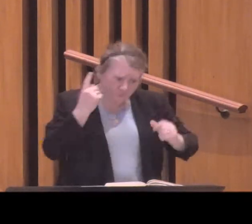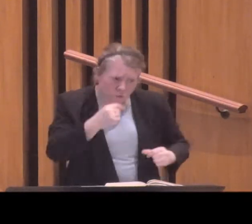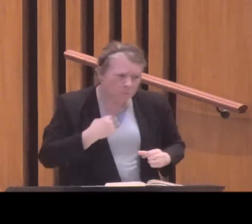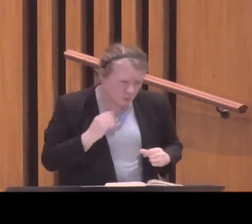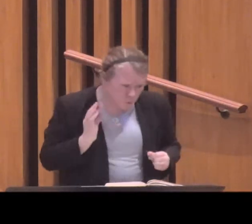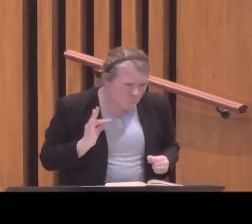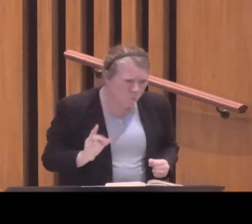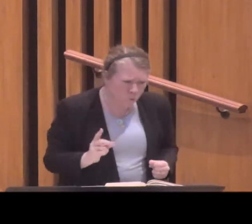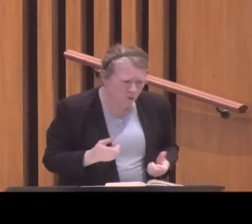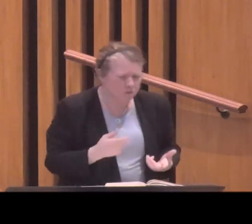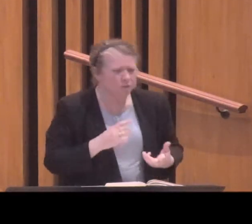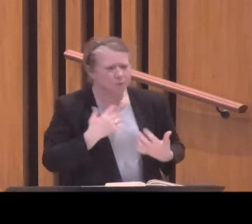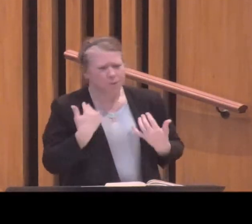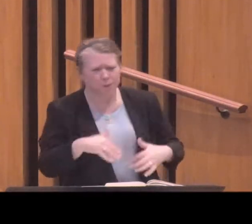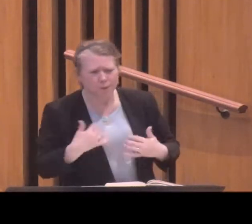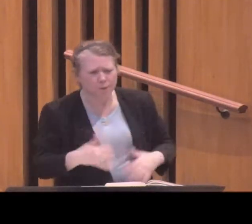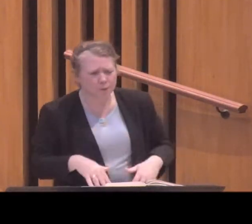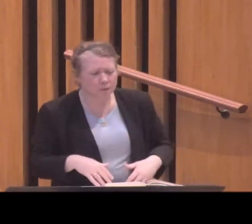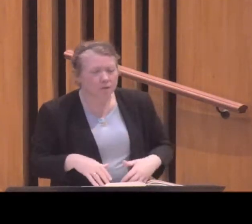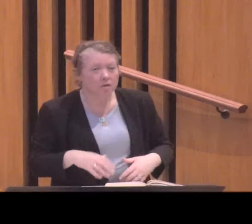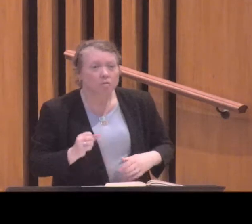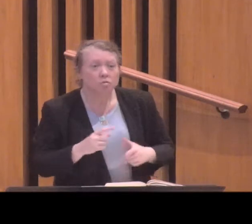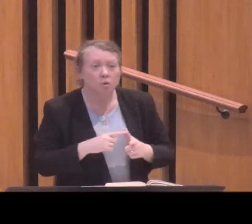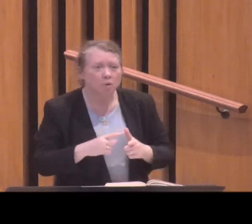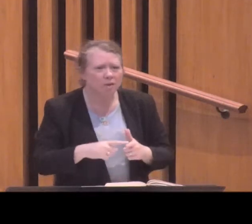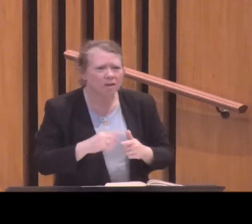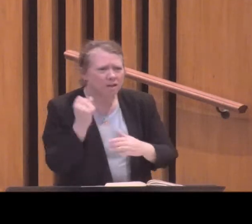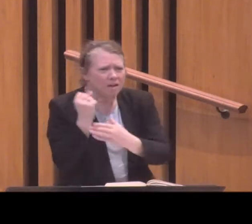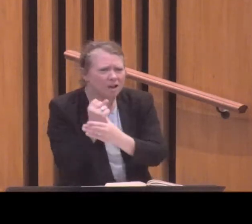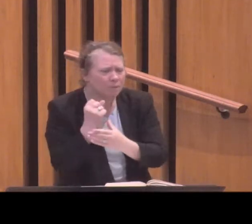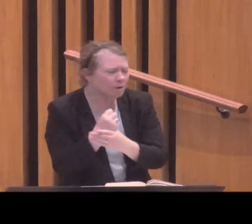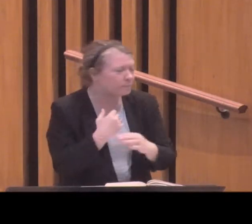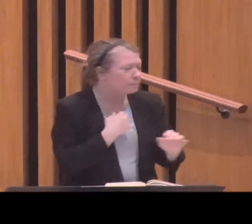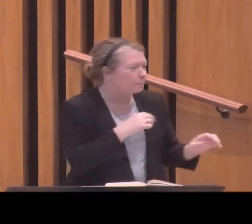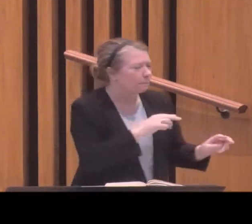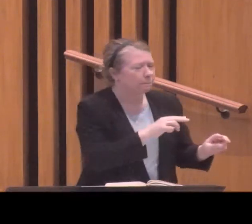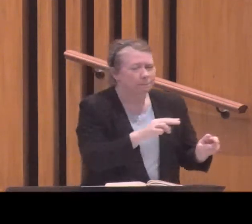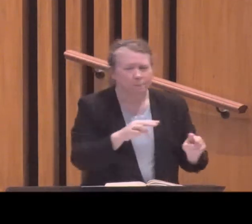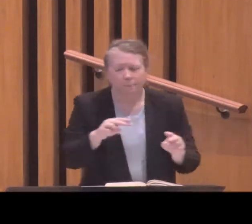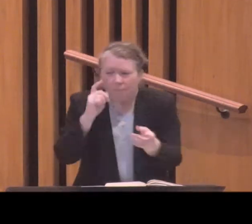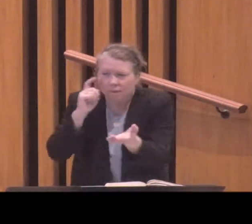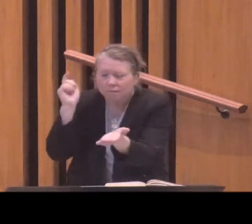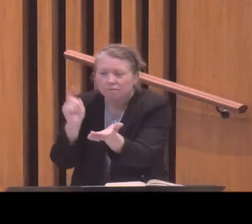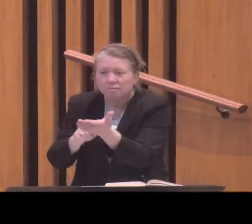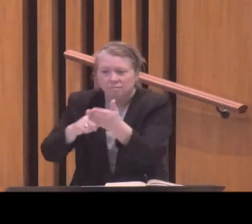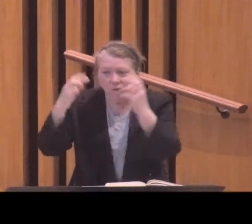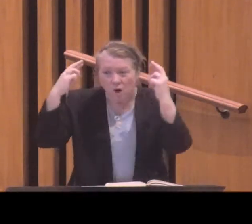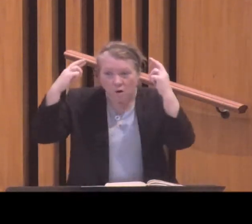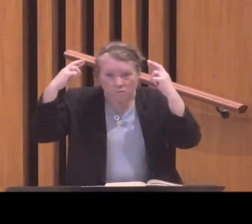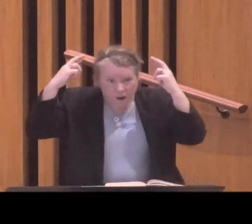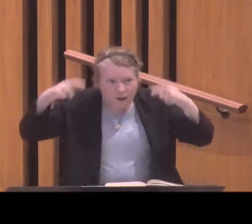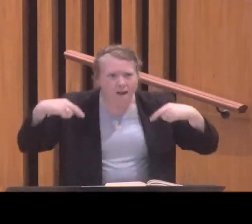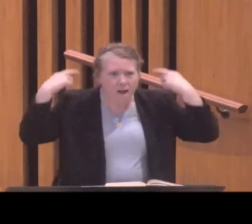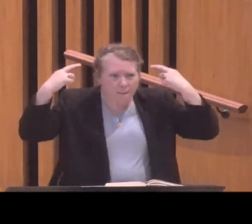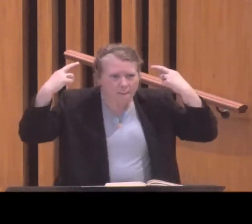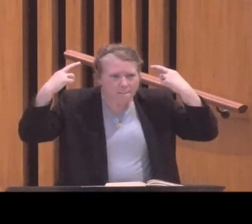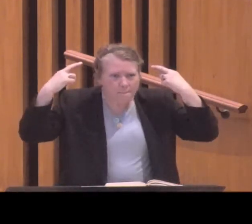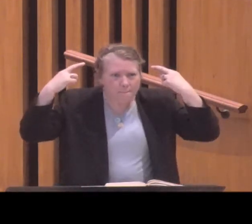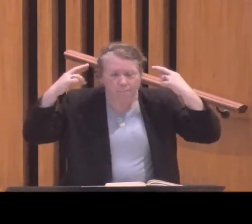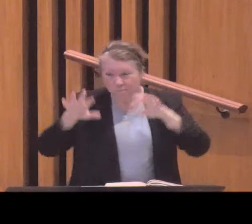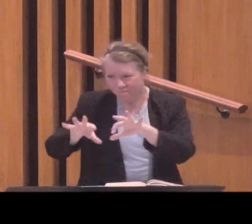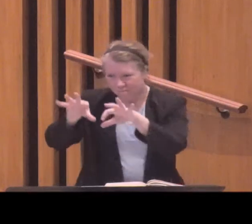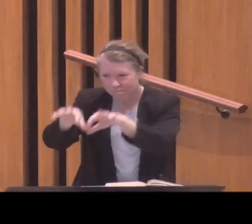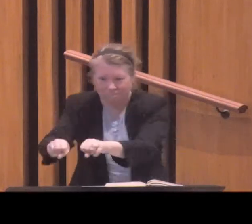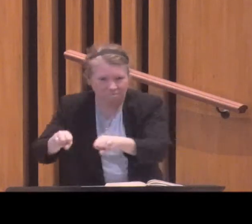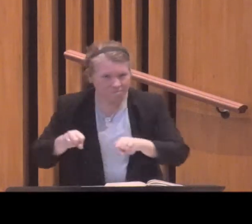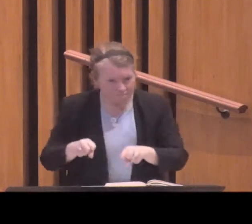looked about, he spied a ram caught in by its horns in the thicket. So he went and took the